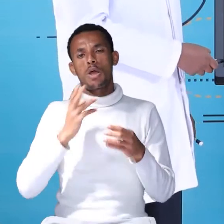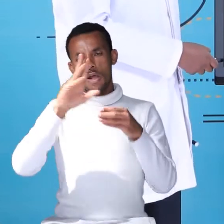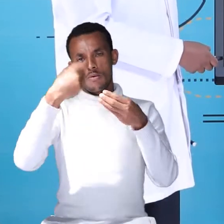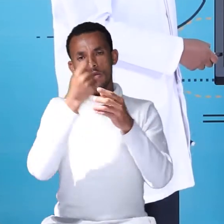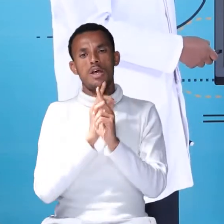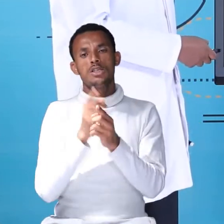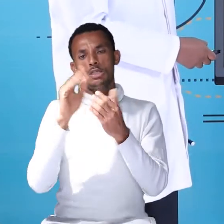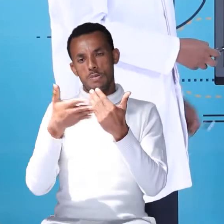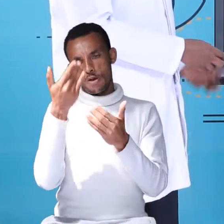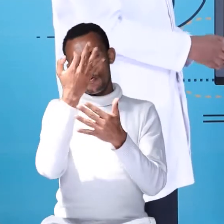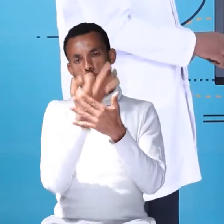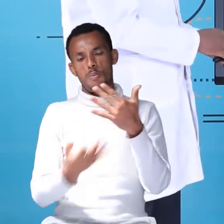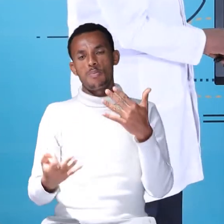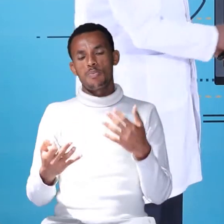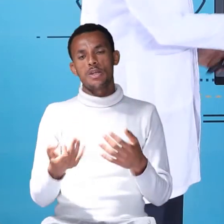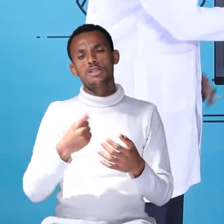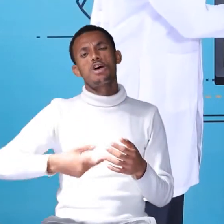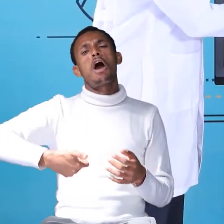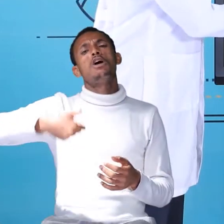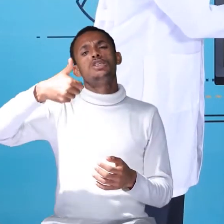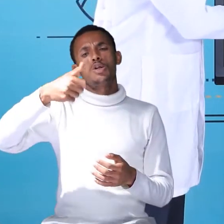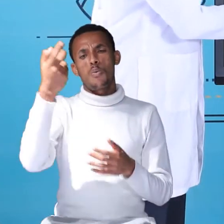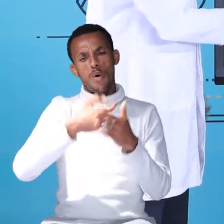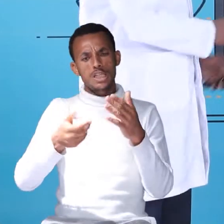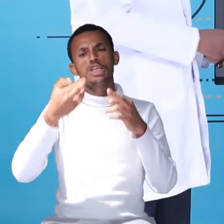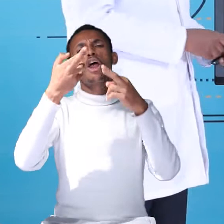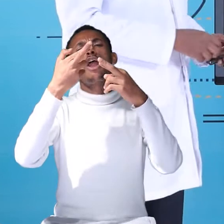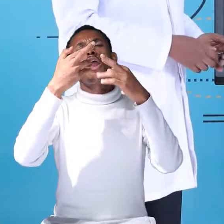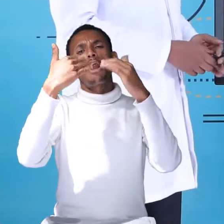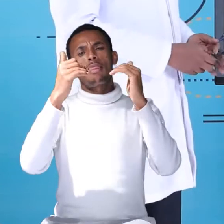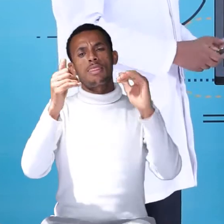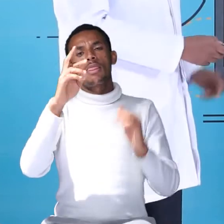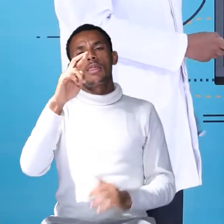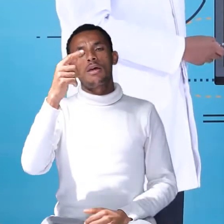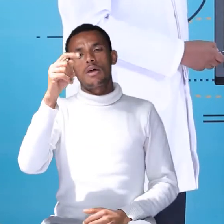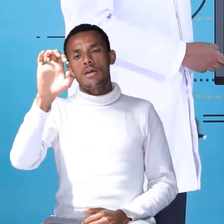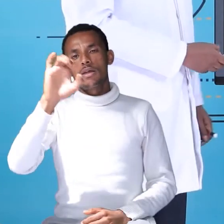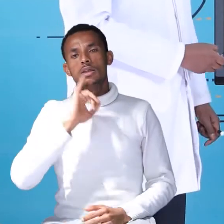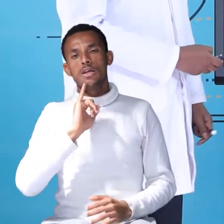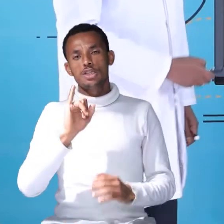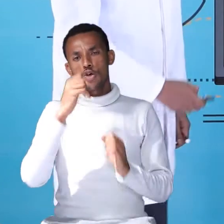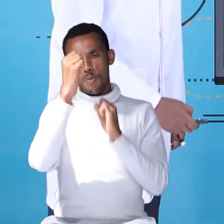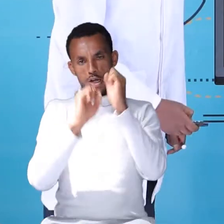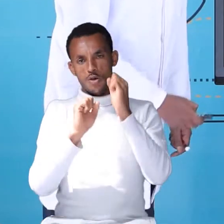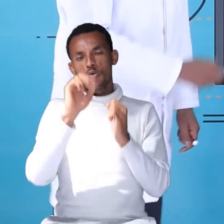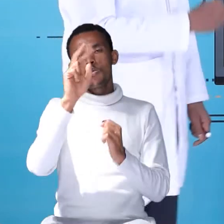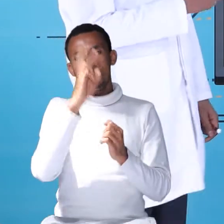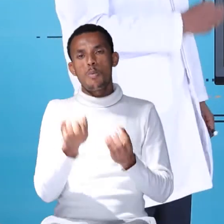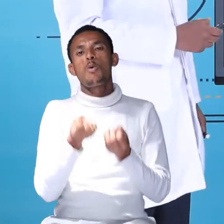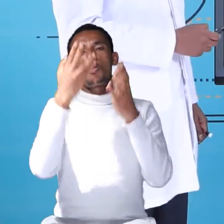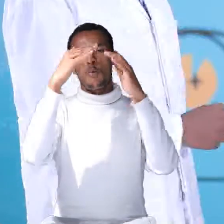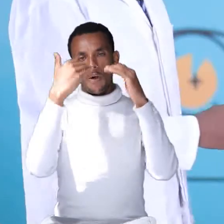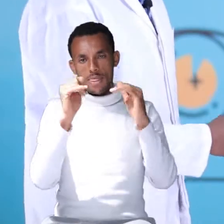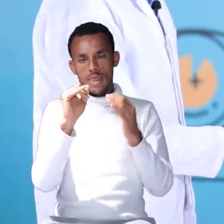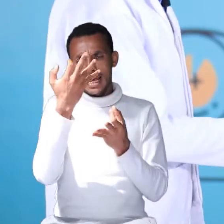in simplest form. The other, what is the rate? Rate is a comparison of two or more